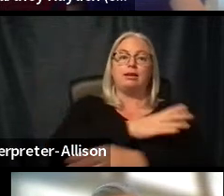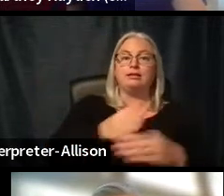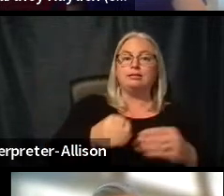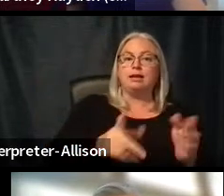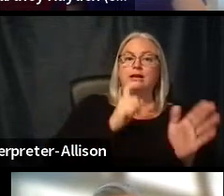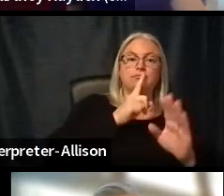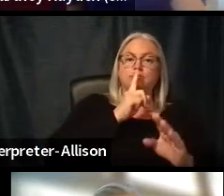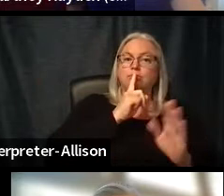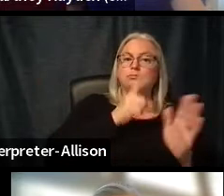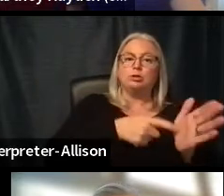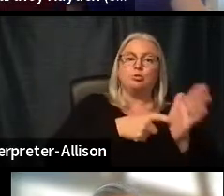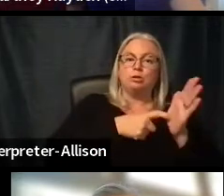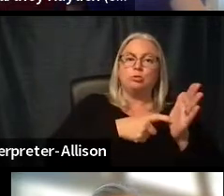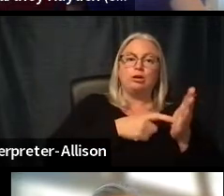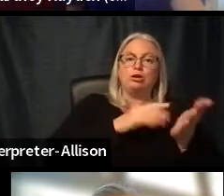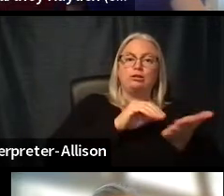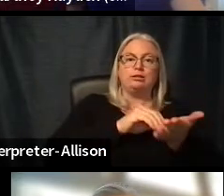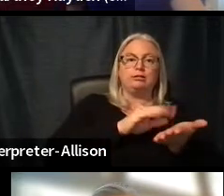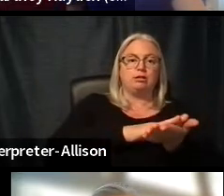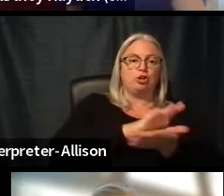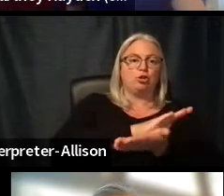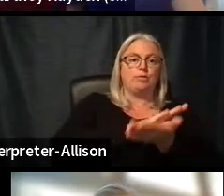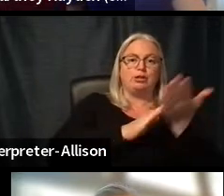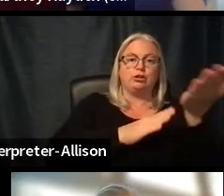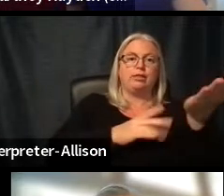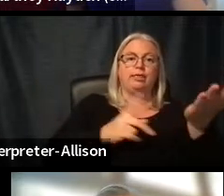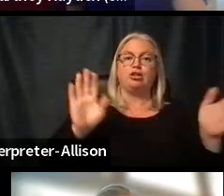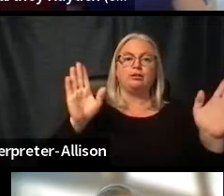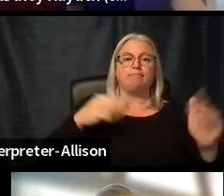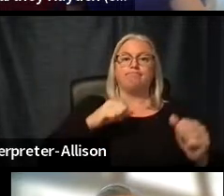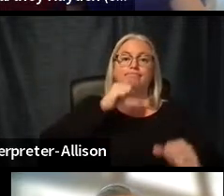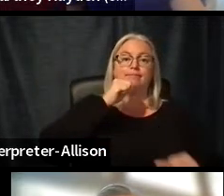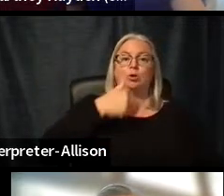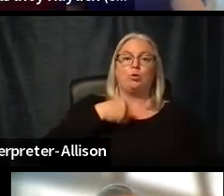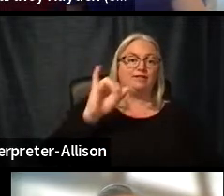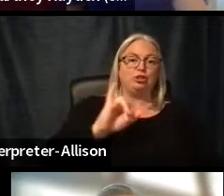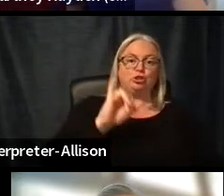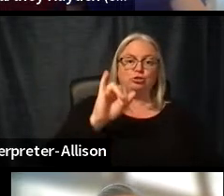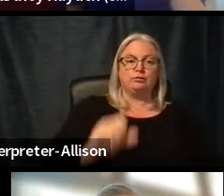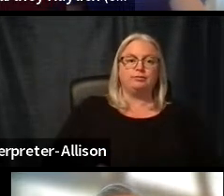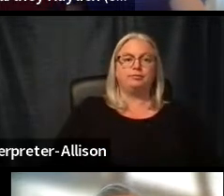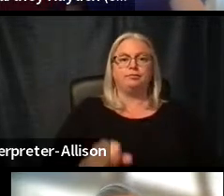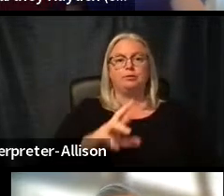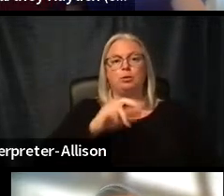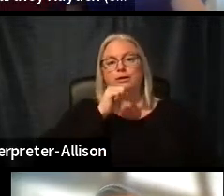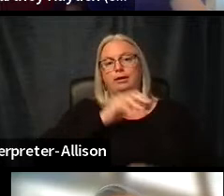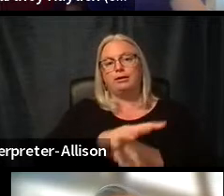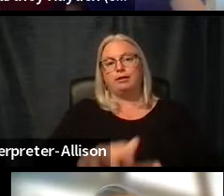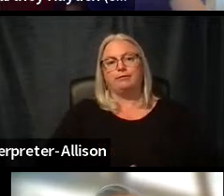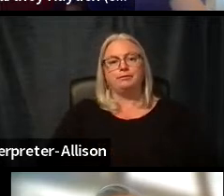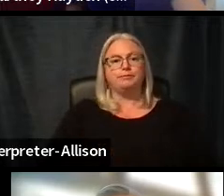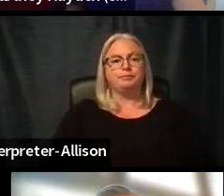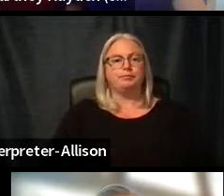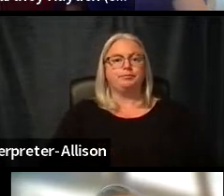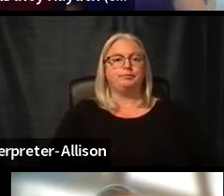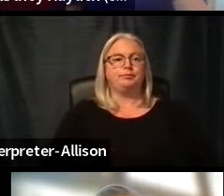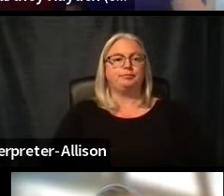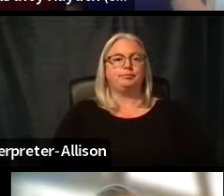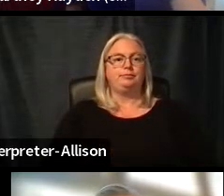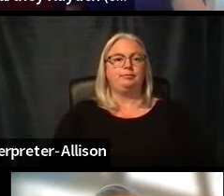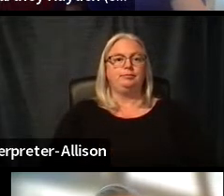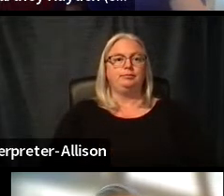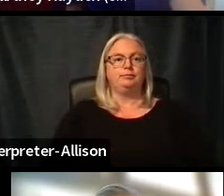if they can just state that they're uninsured or underinsured.